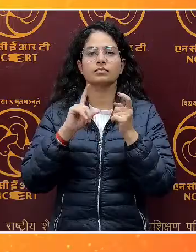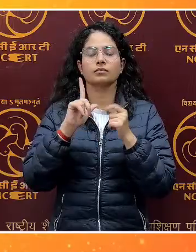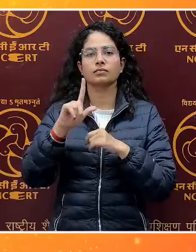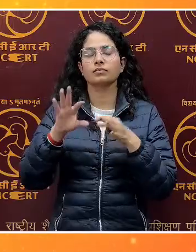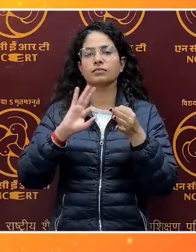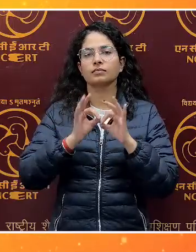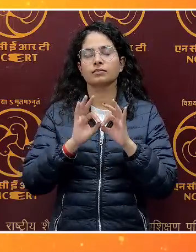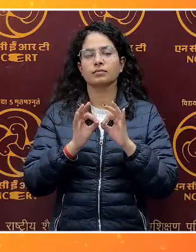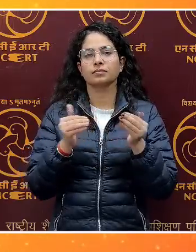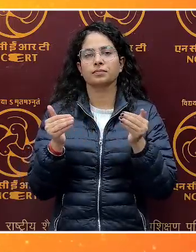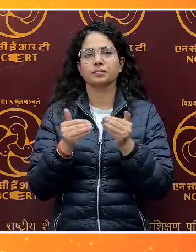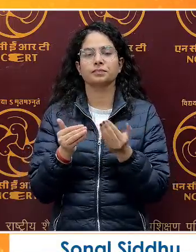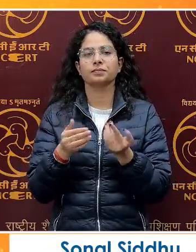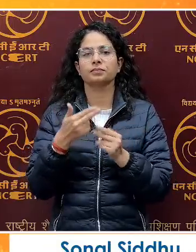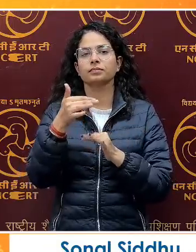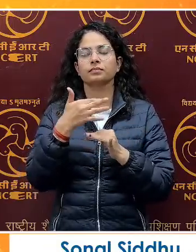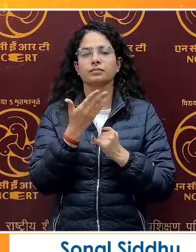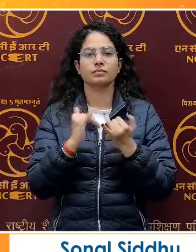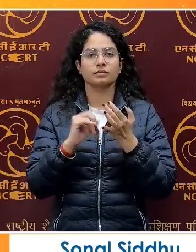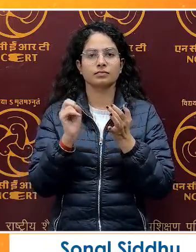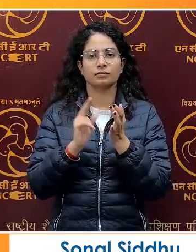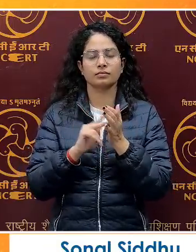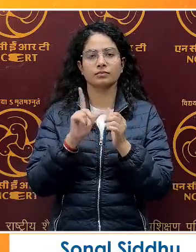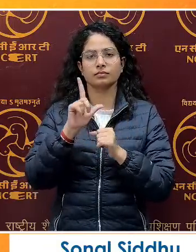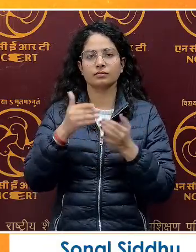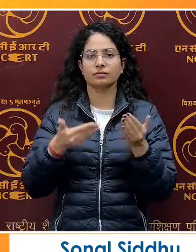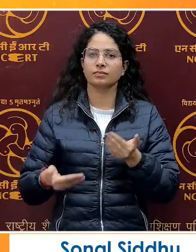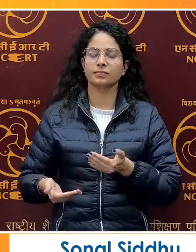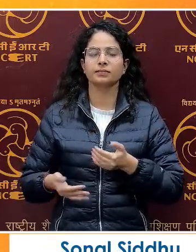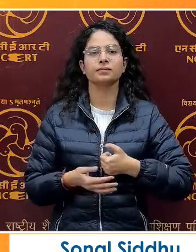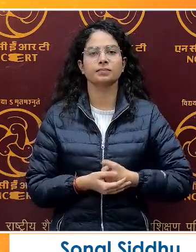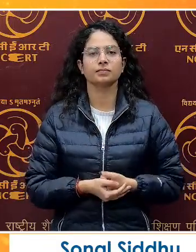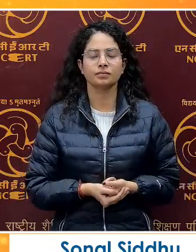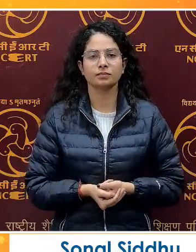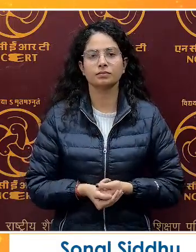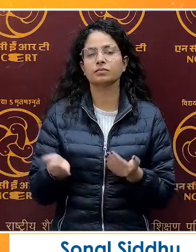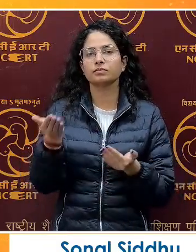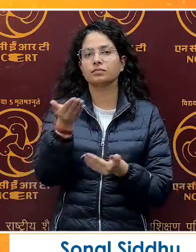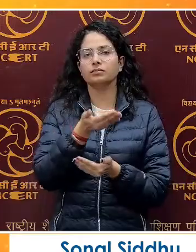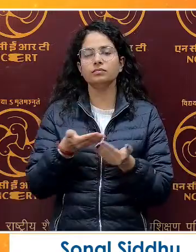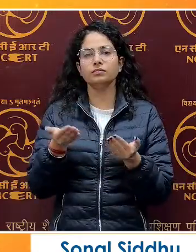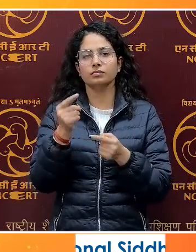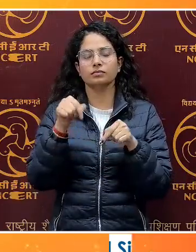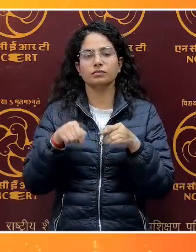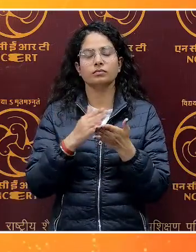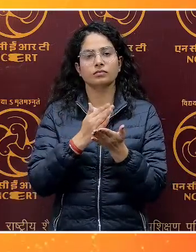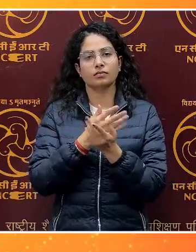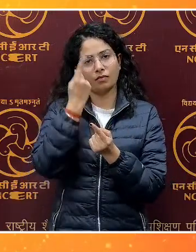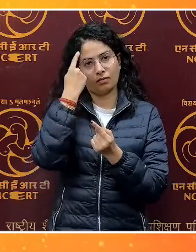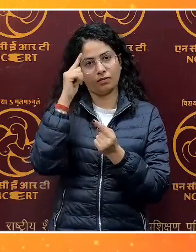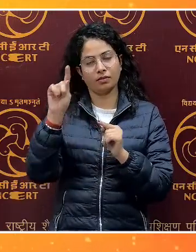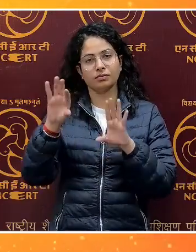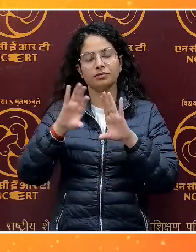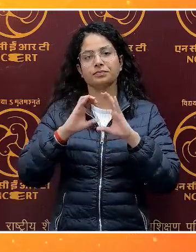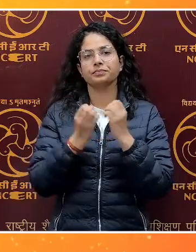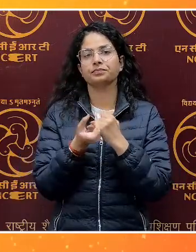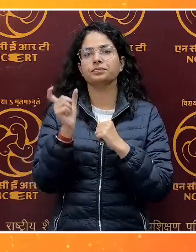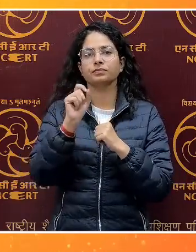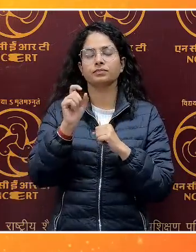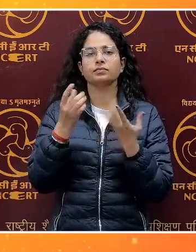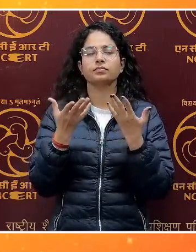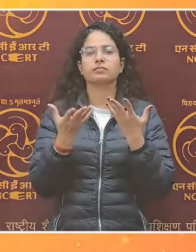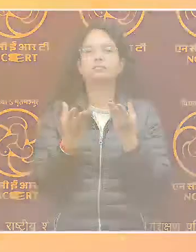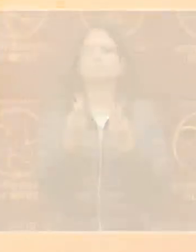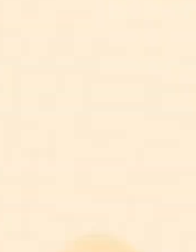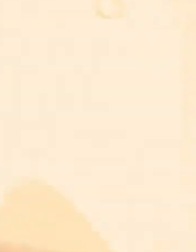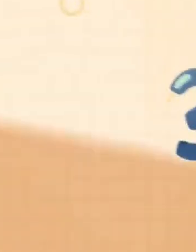Let's meet her. You are Ms. Sonal Sidhu. Sonal, very warm welcome. And dear viewers, this session is for mathematics 10th standard students and the topic that we are